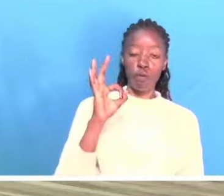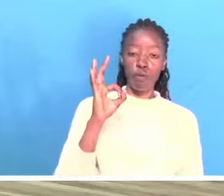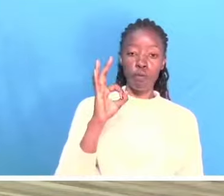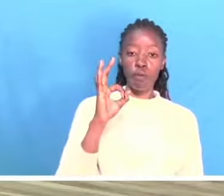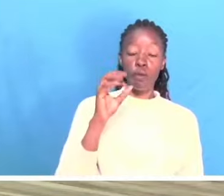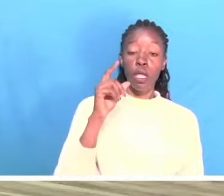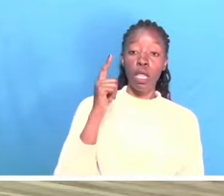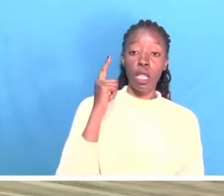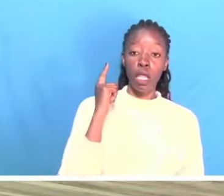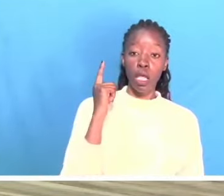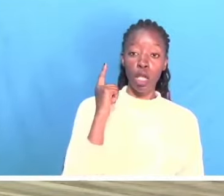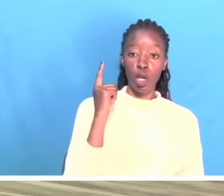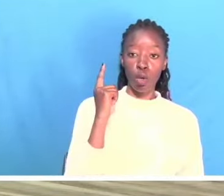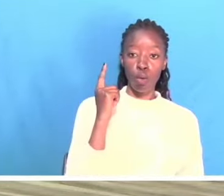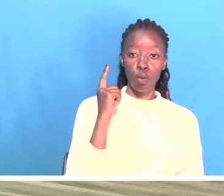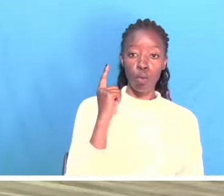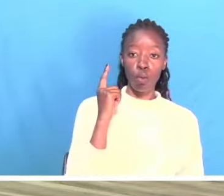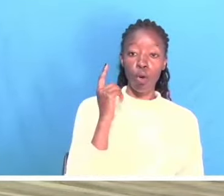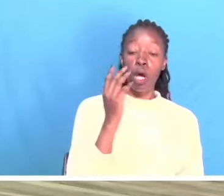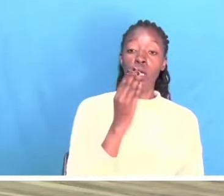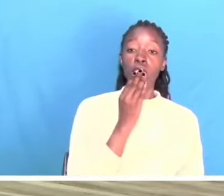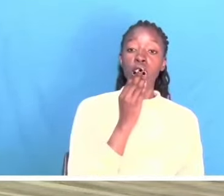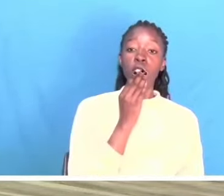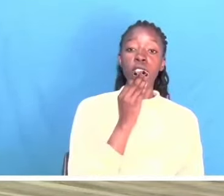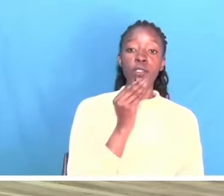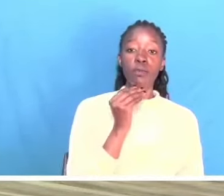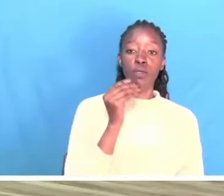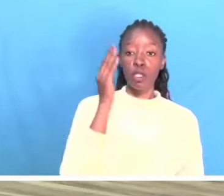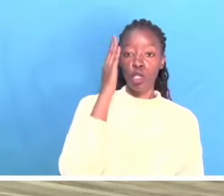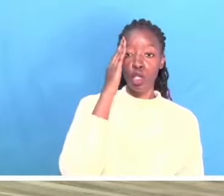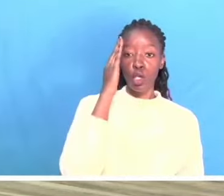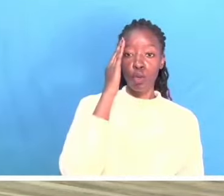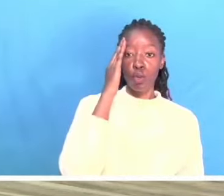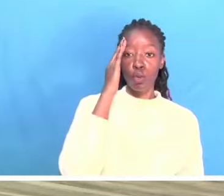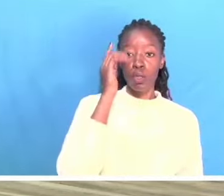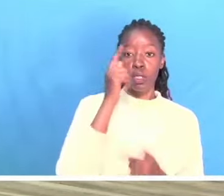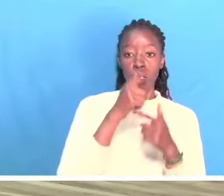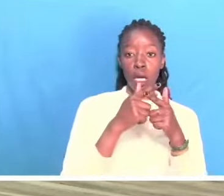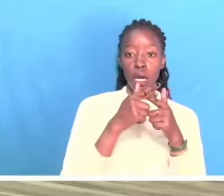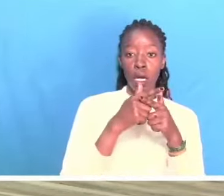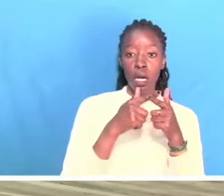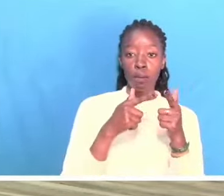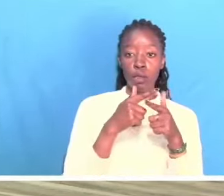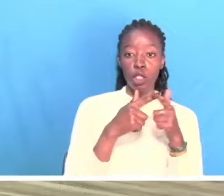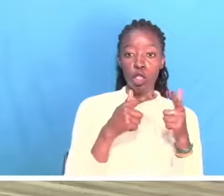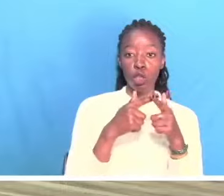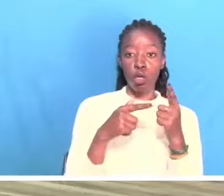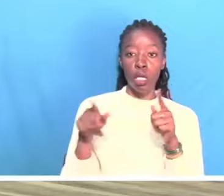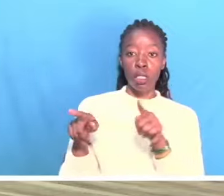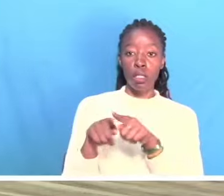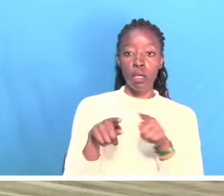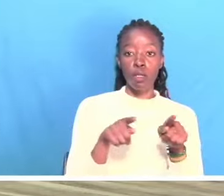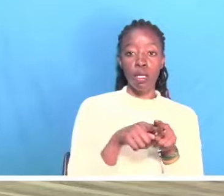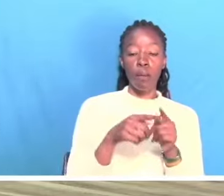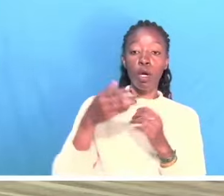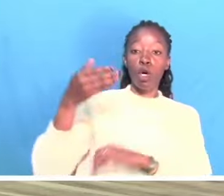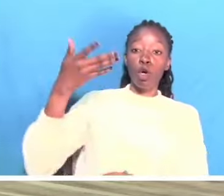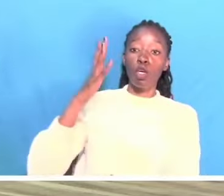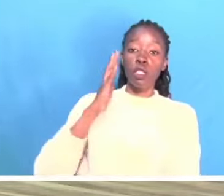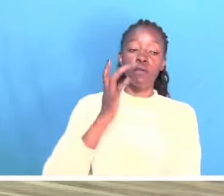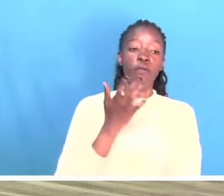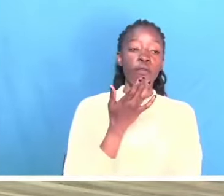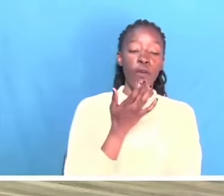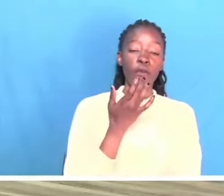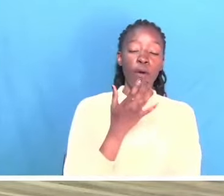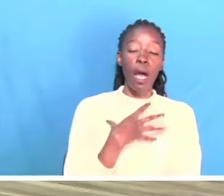that? The Jews regarded it, that is circumcision, as a guarantee of God's favor and blessings.